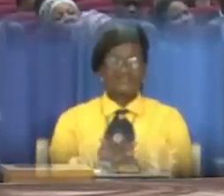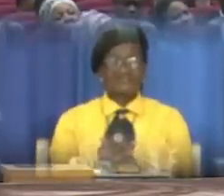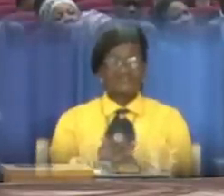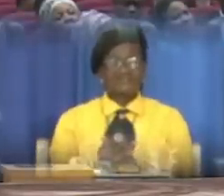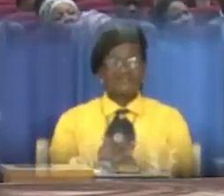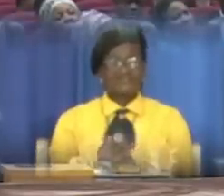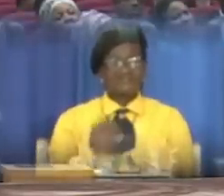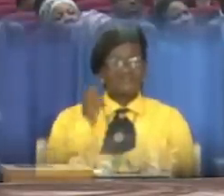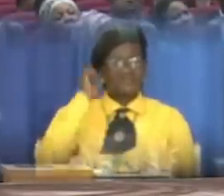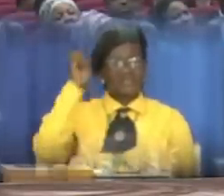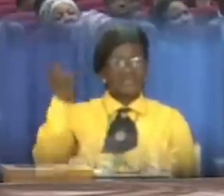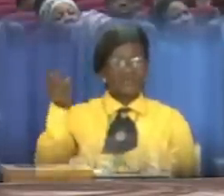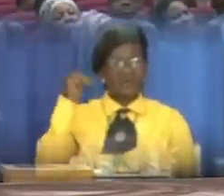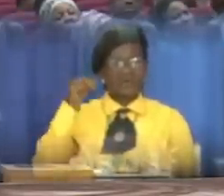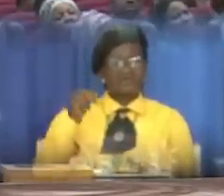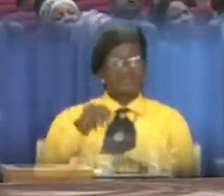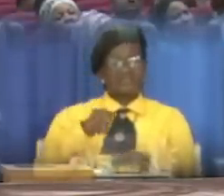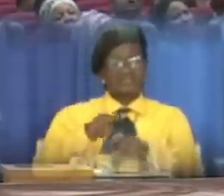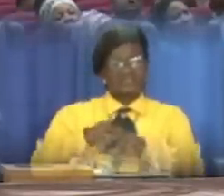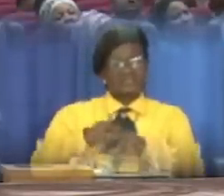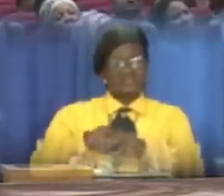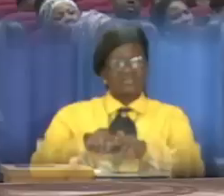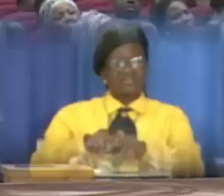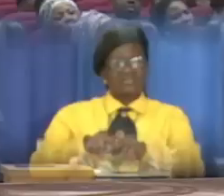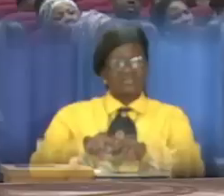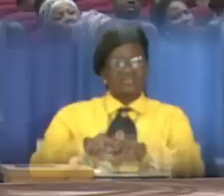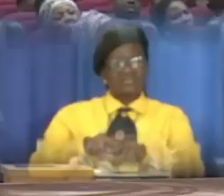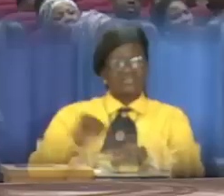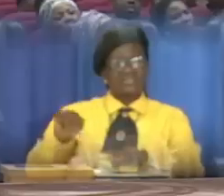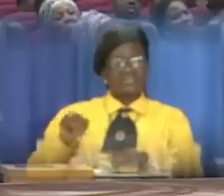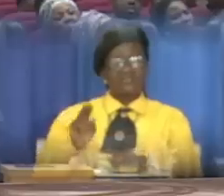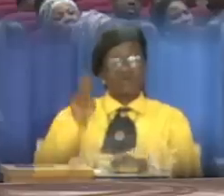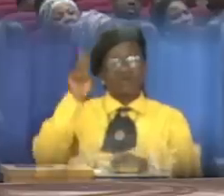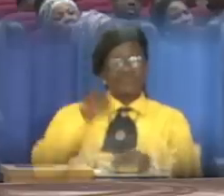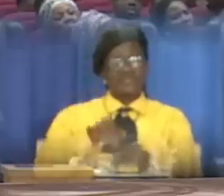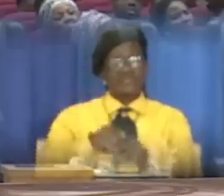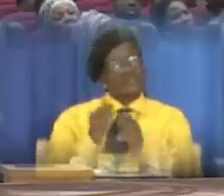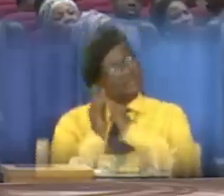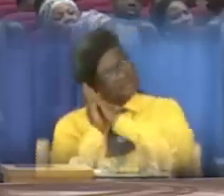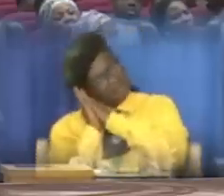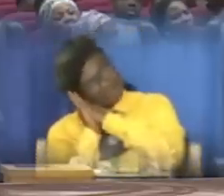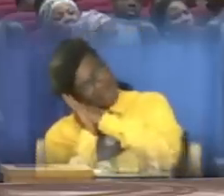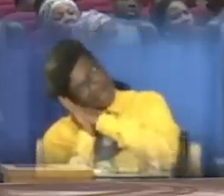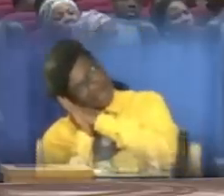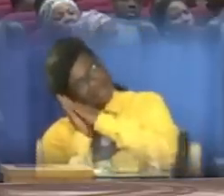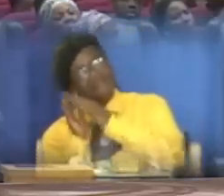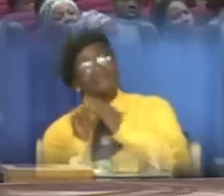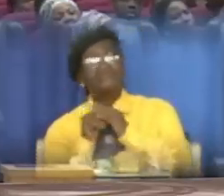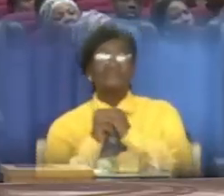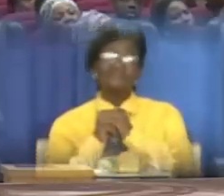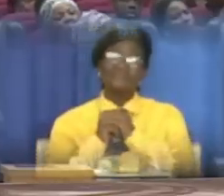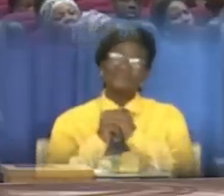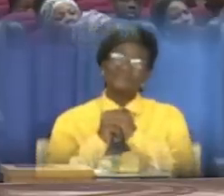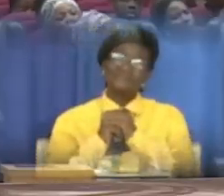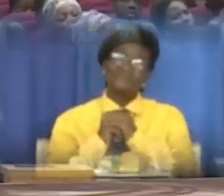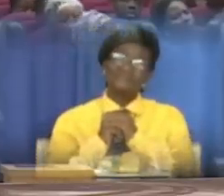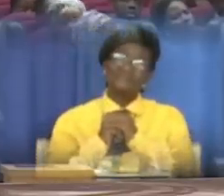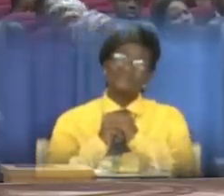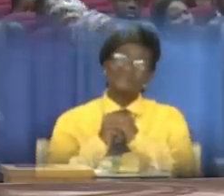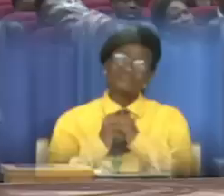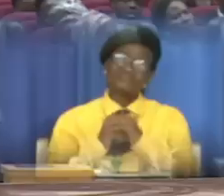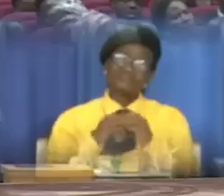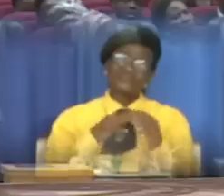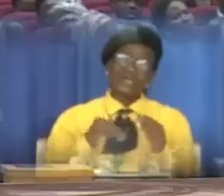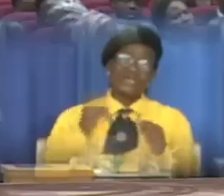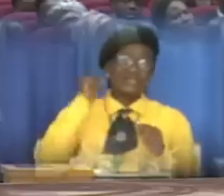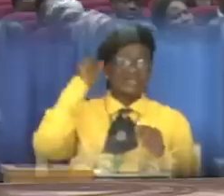he was sitting up in bed. They have to help him to sit up. And his